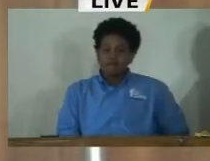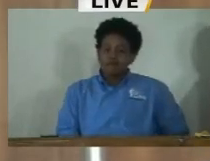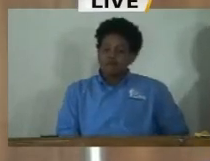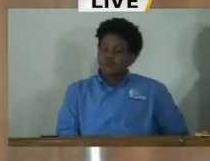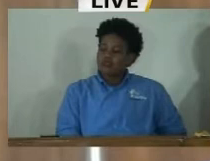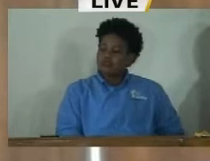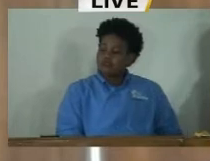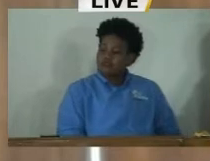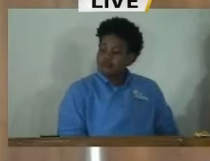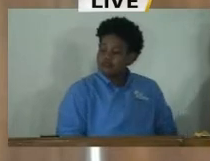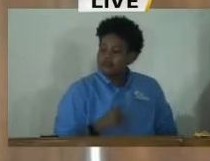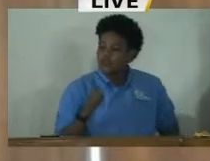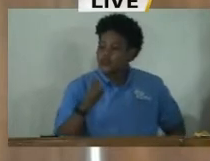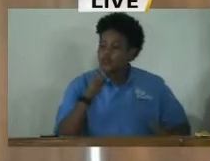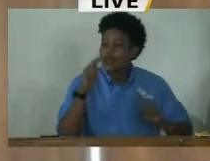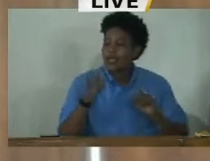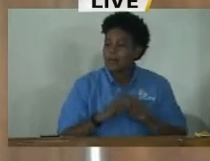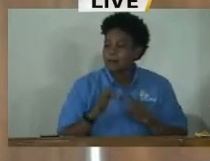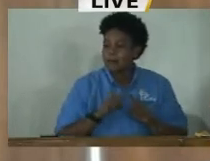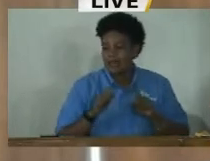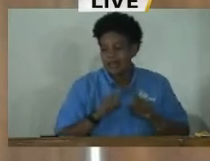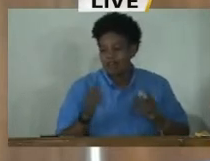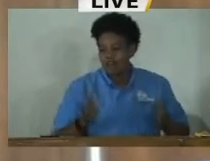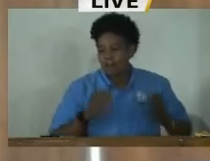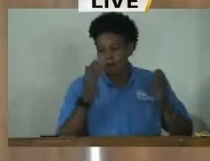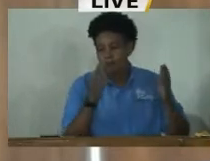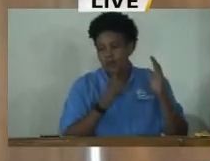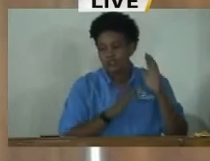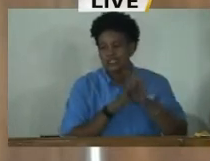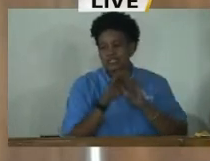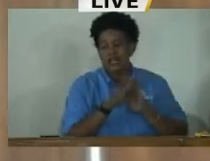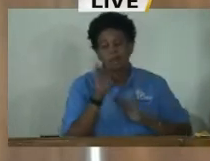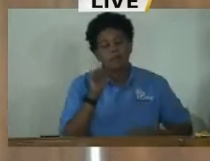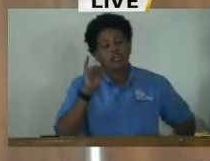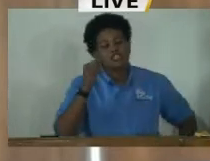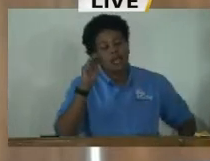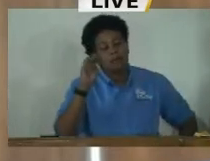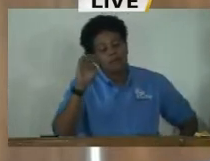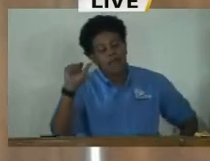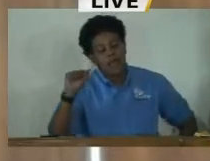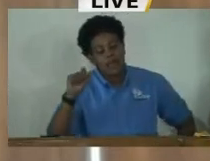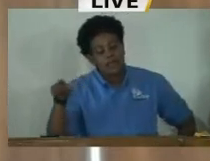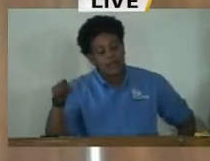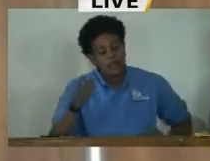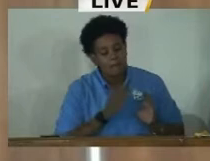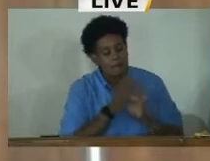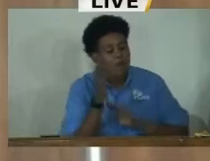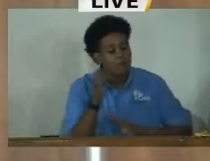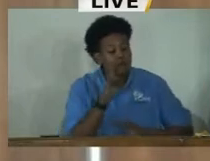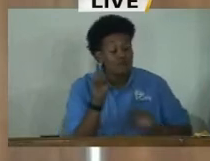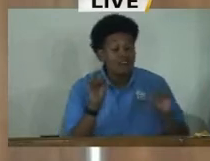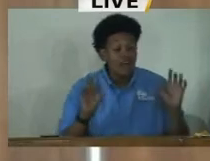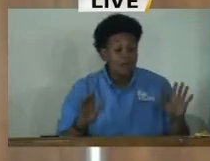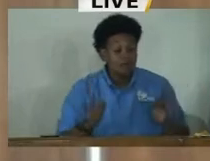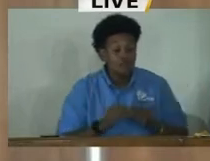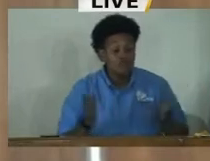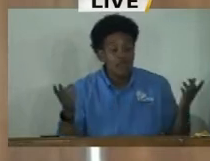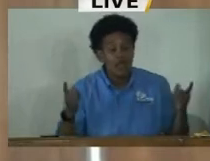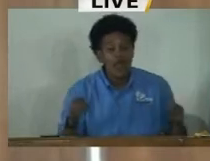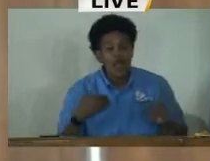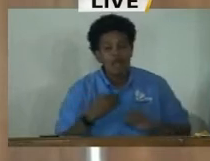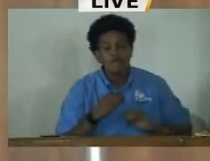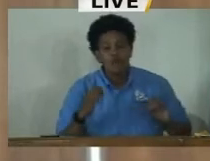Moreover, they should implement the proposals developed by the JMEA that primarily are administrative and will have